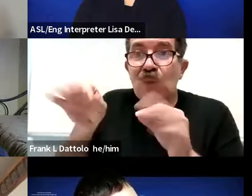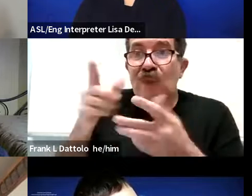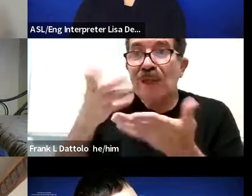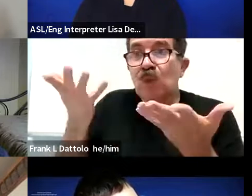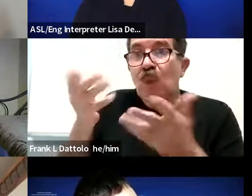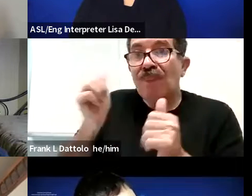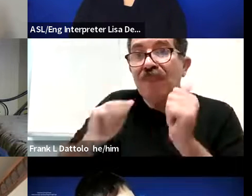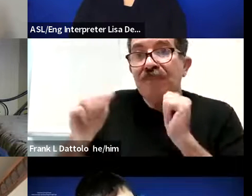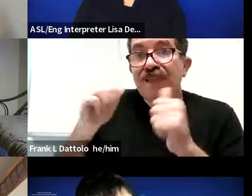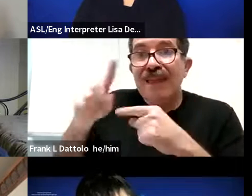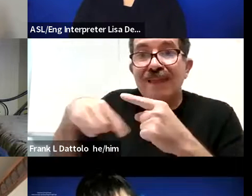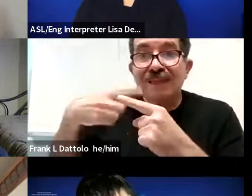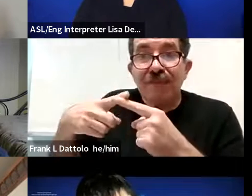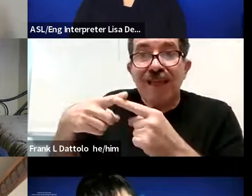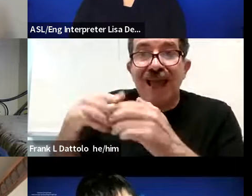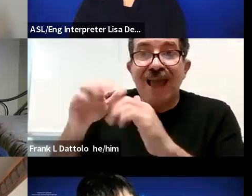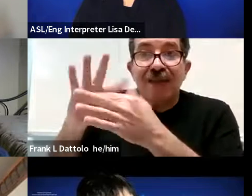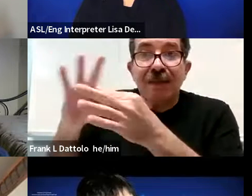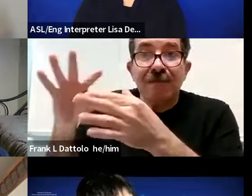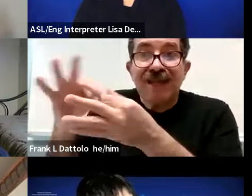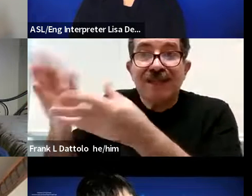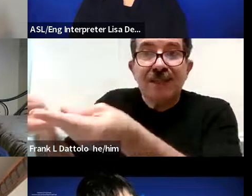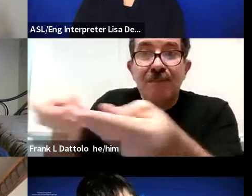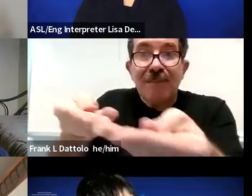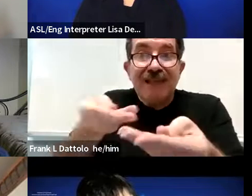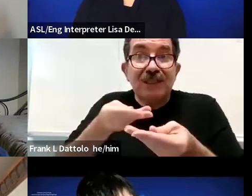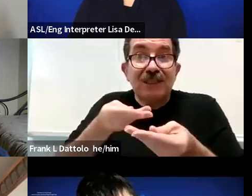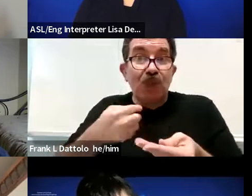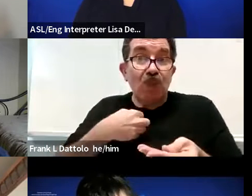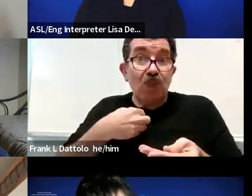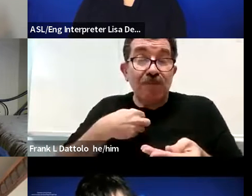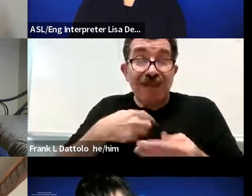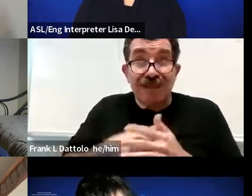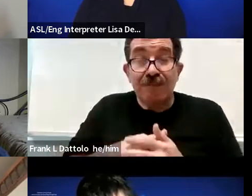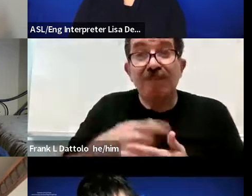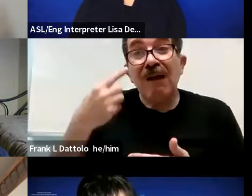And that's where I connect.